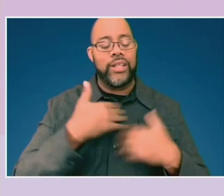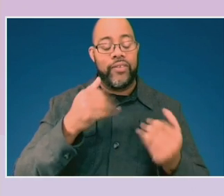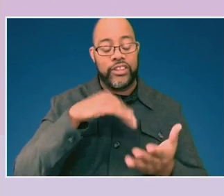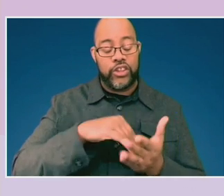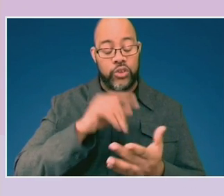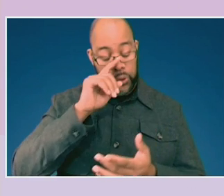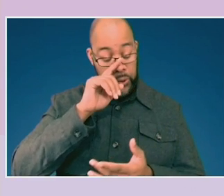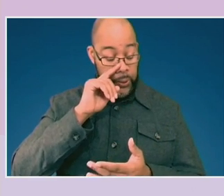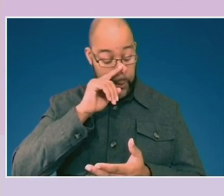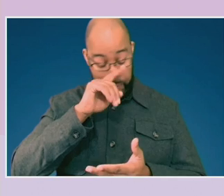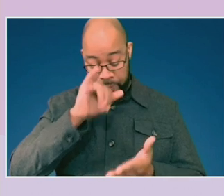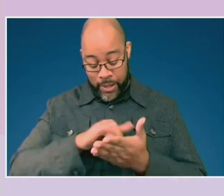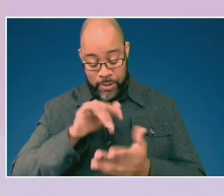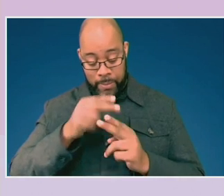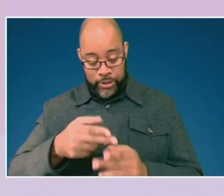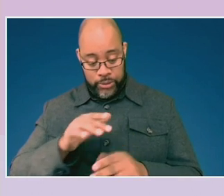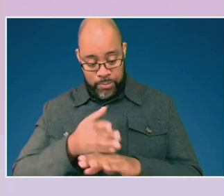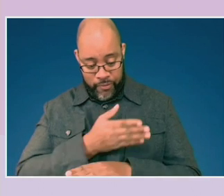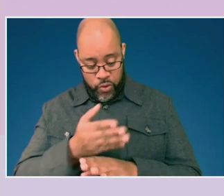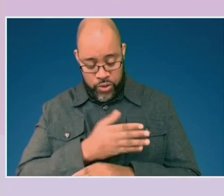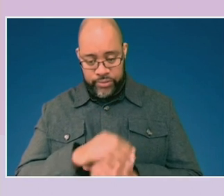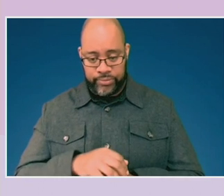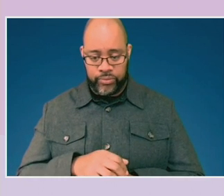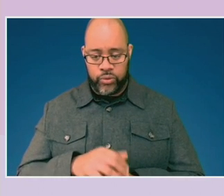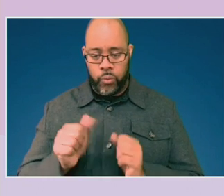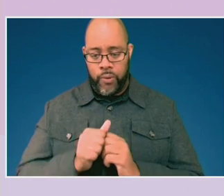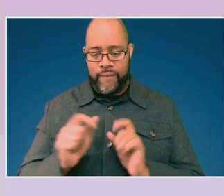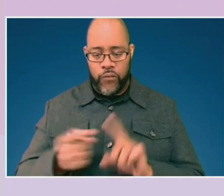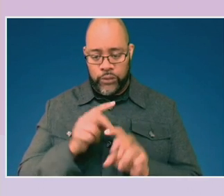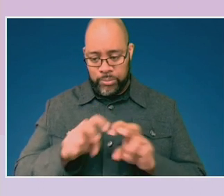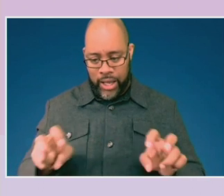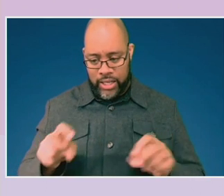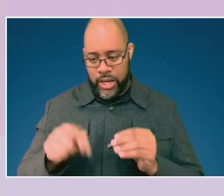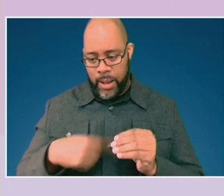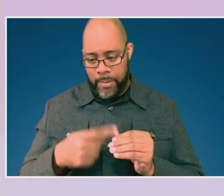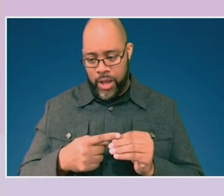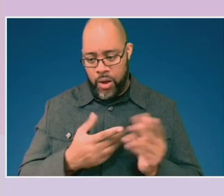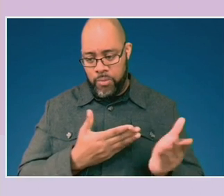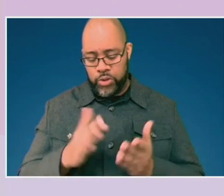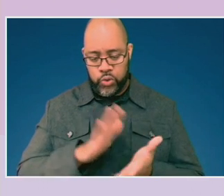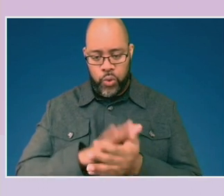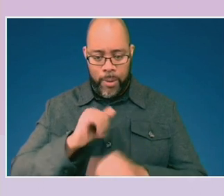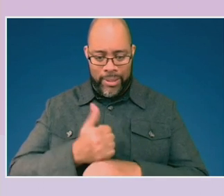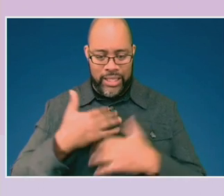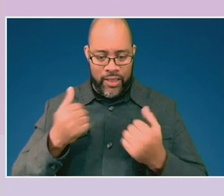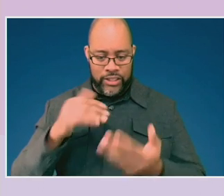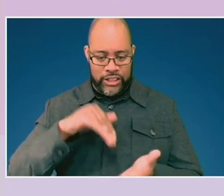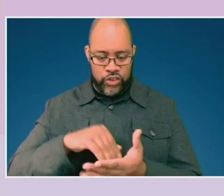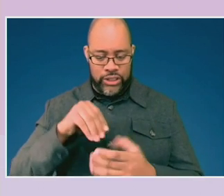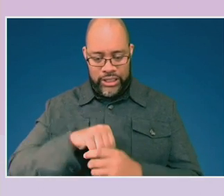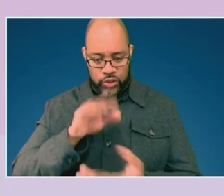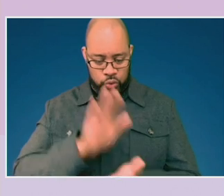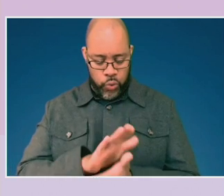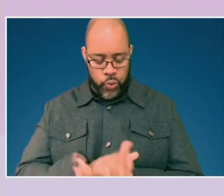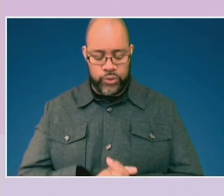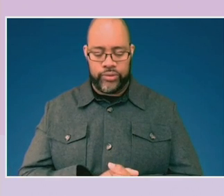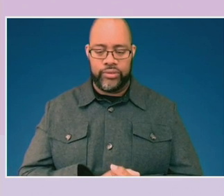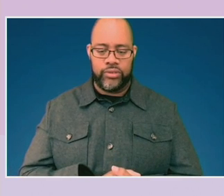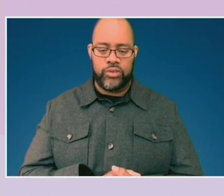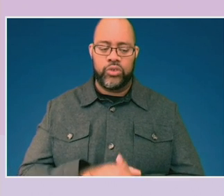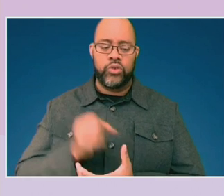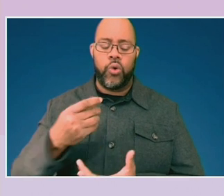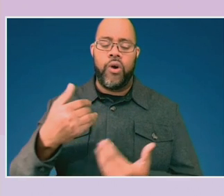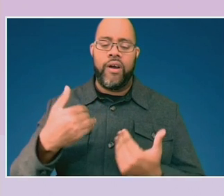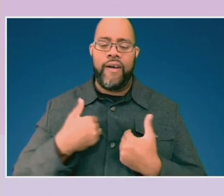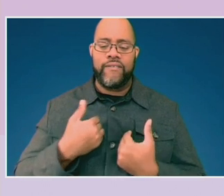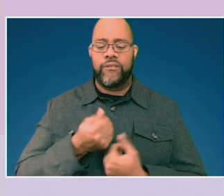was mentioned earlier on with the first panel about bringing school-based health centers into schools. And so we have a